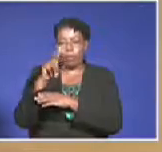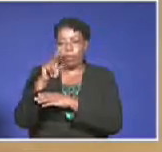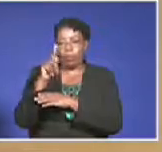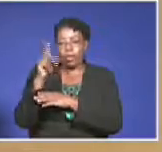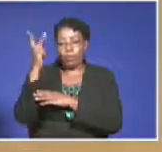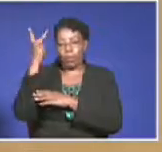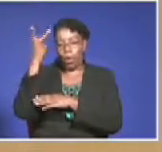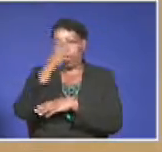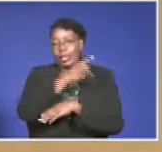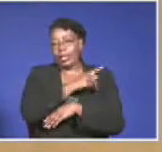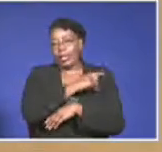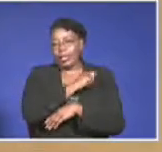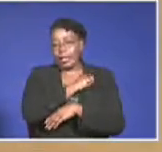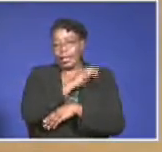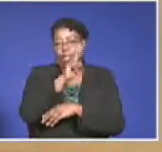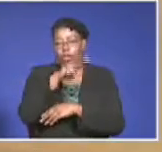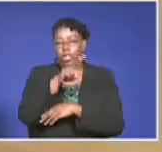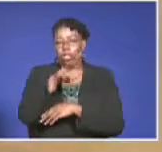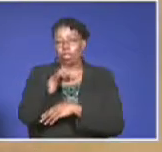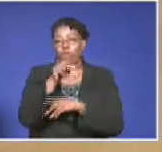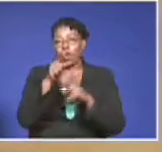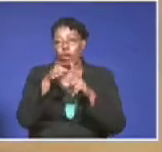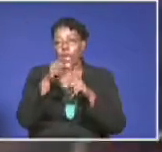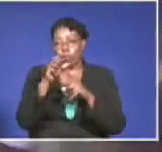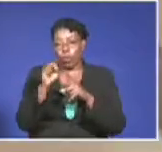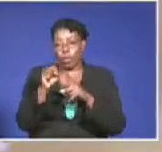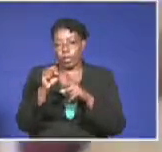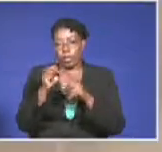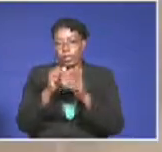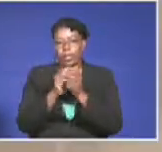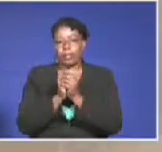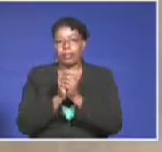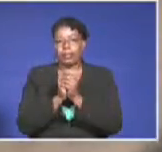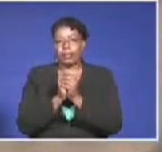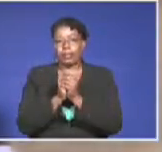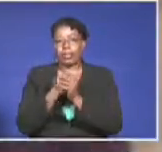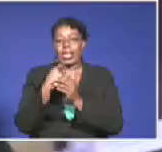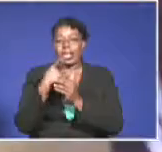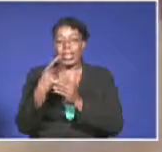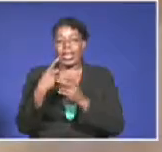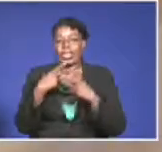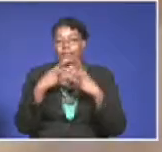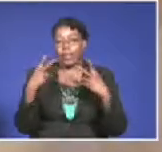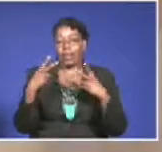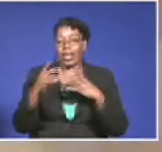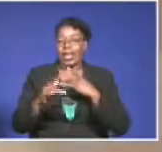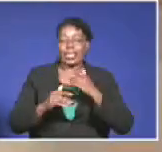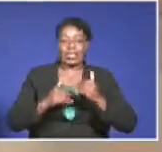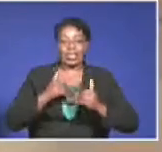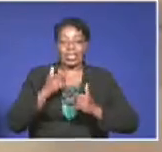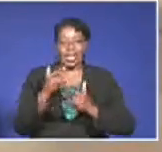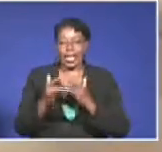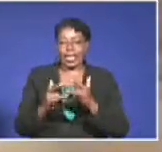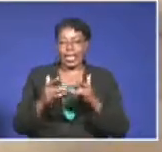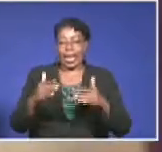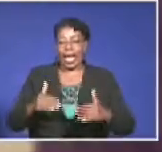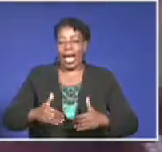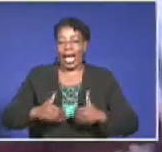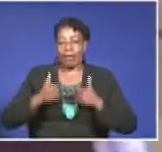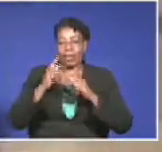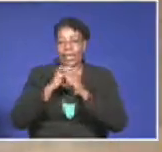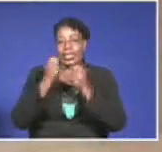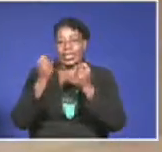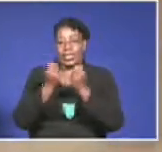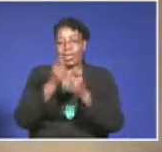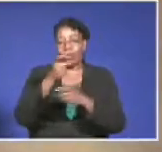the game after scoring 22 points to go along with 17 rebounds, and he says he was very excited and finally happy that his